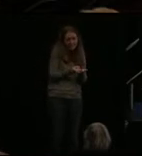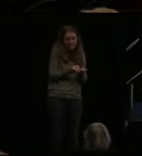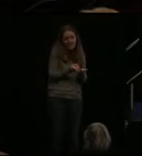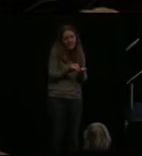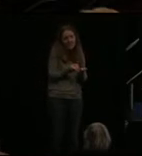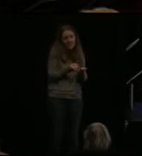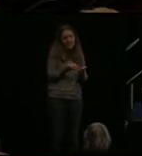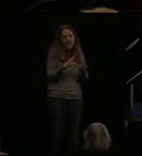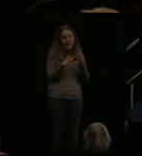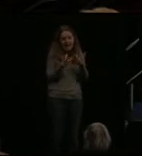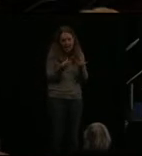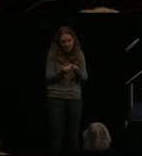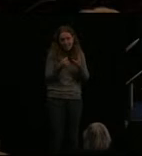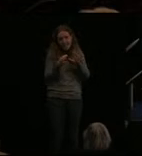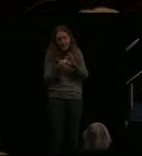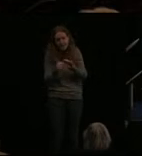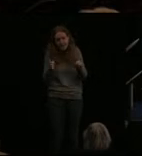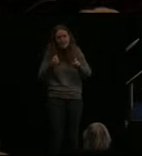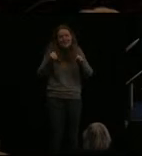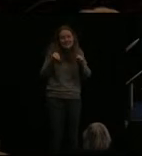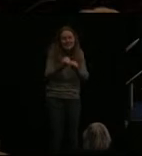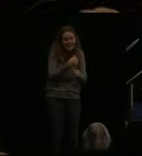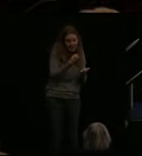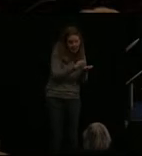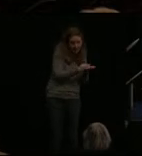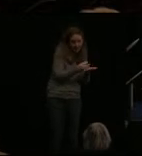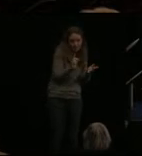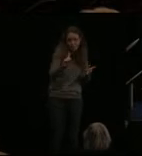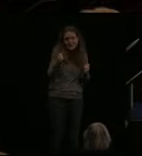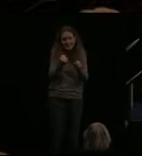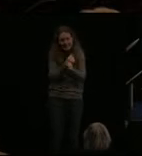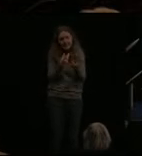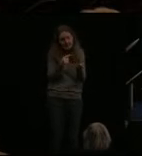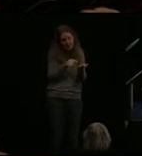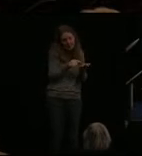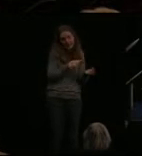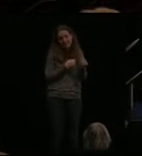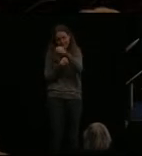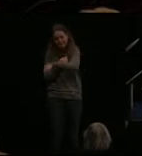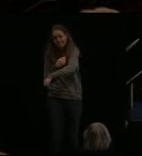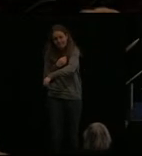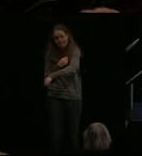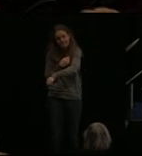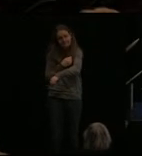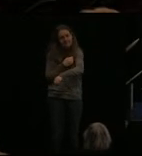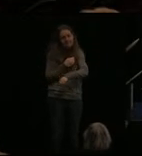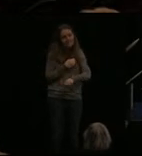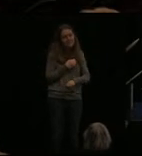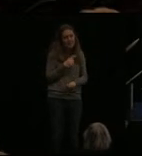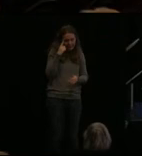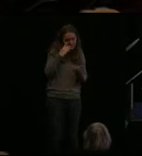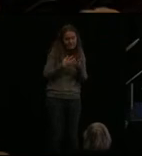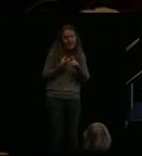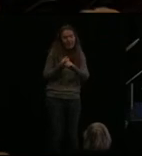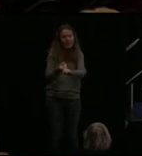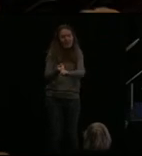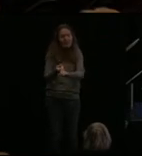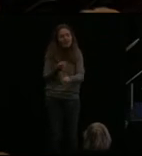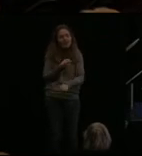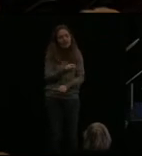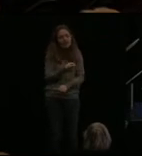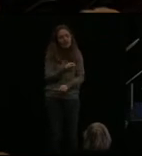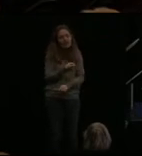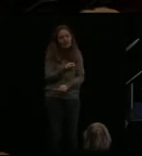do with what she did with the little she had. Everything to do. She was faithful in